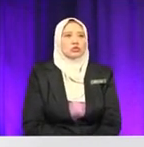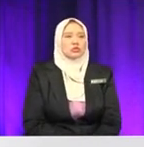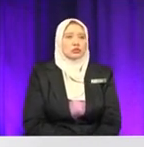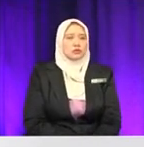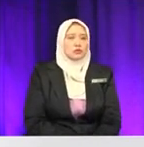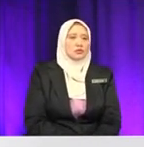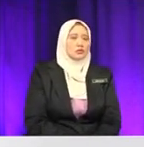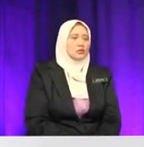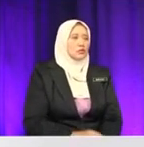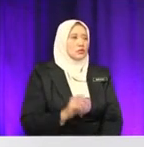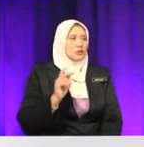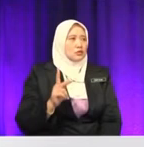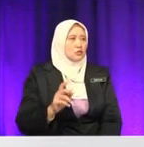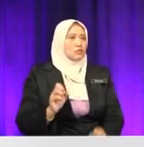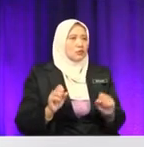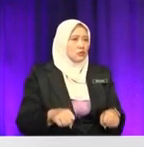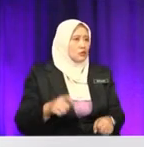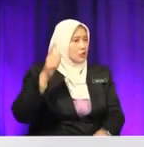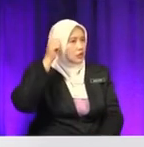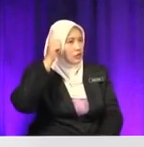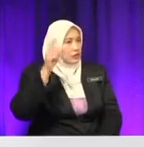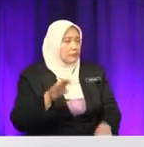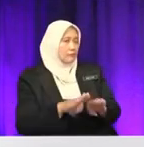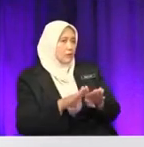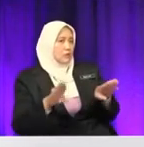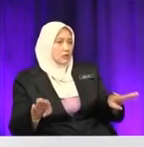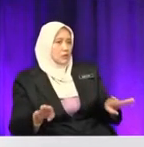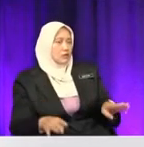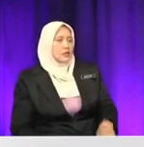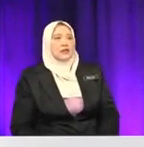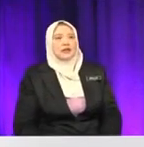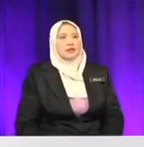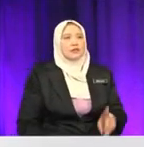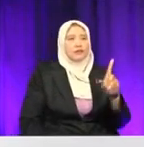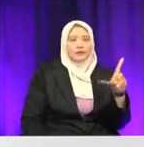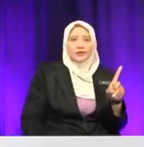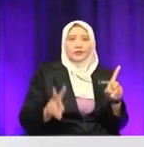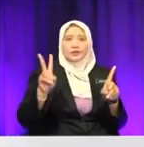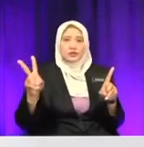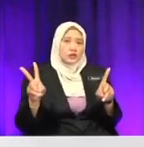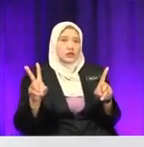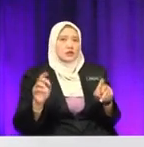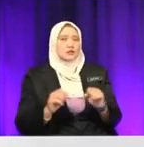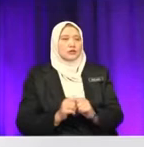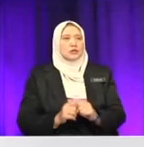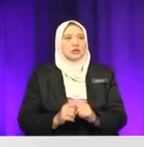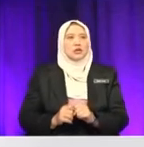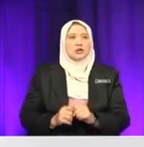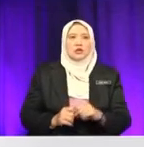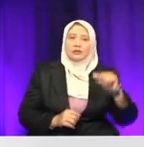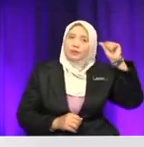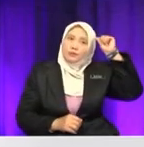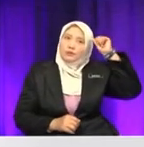All right. So, can you see the difference between the first pair and the second pair? Mm-hmm. So, Aiman and Hasif, they only had only